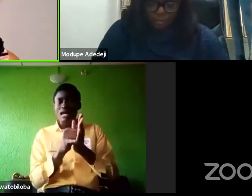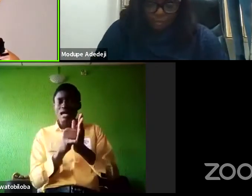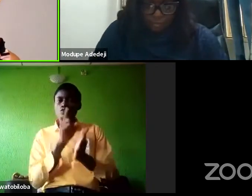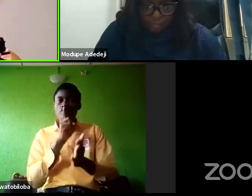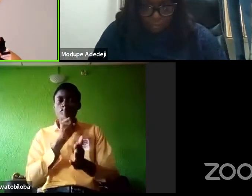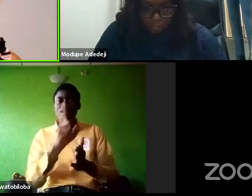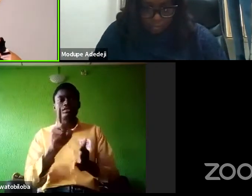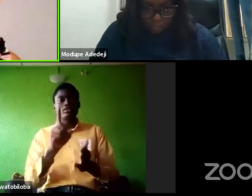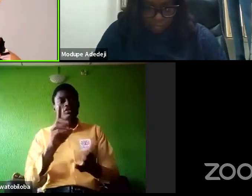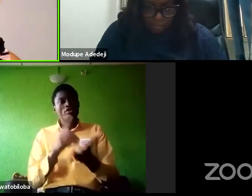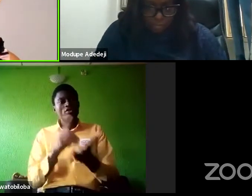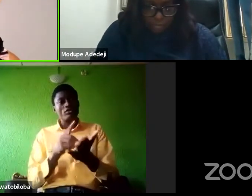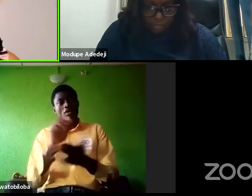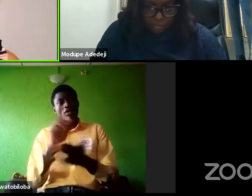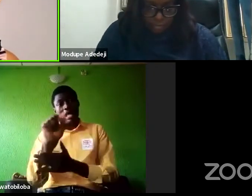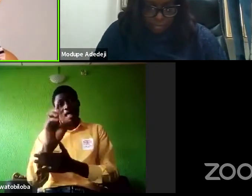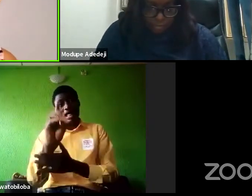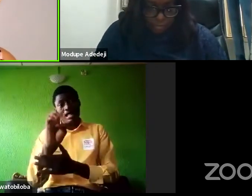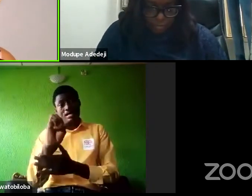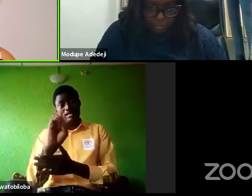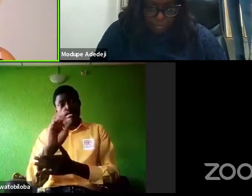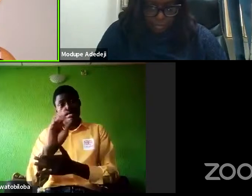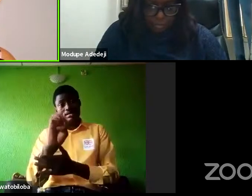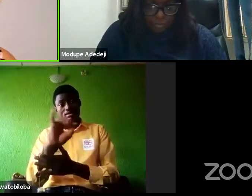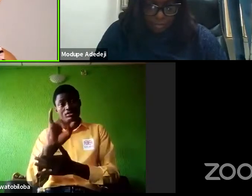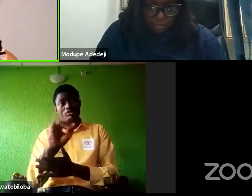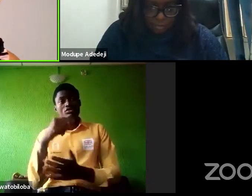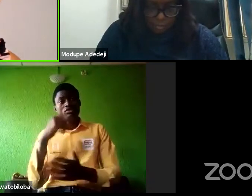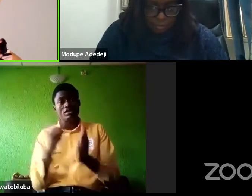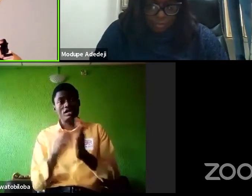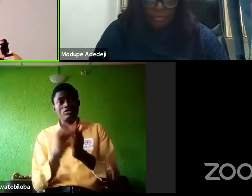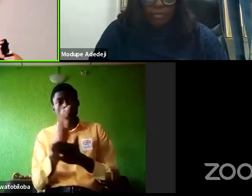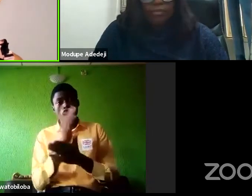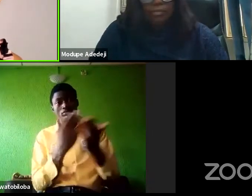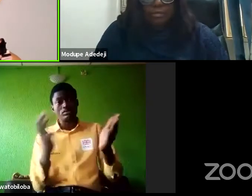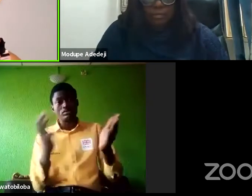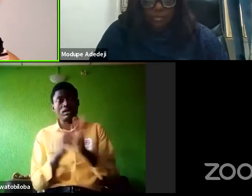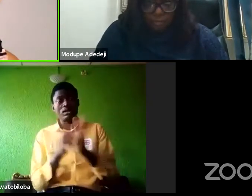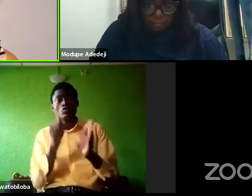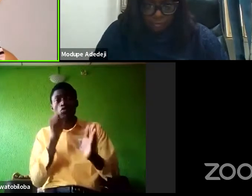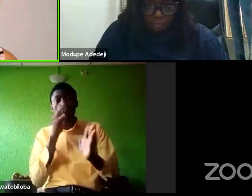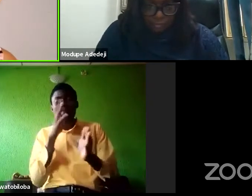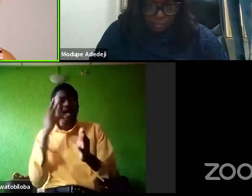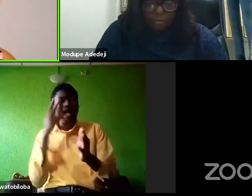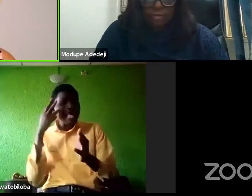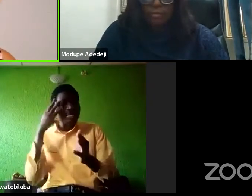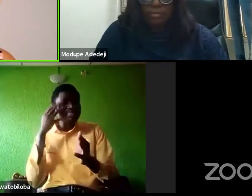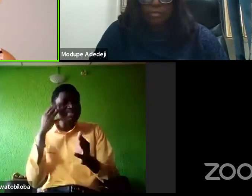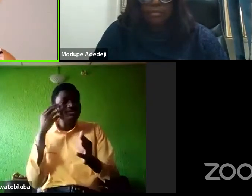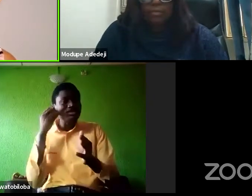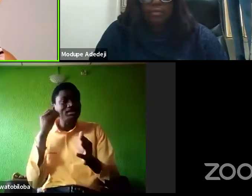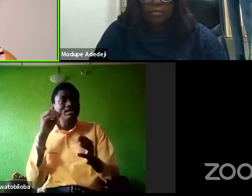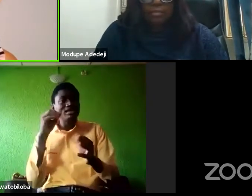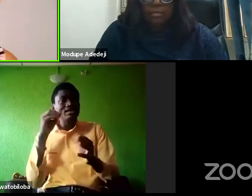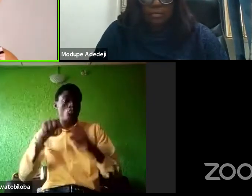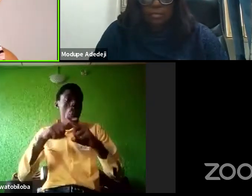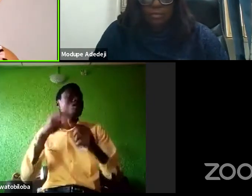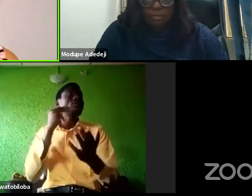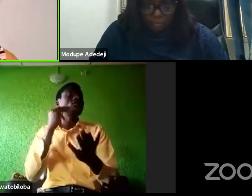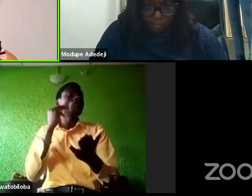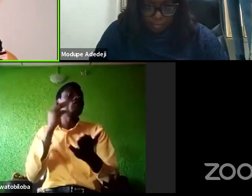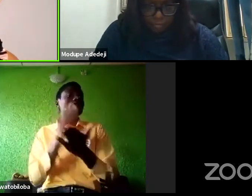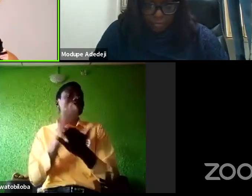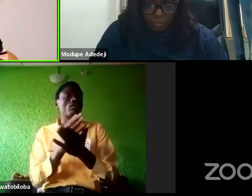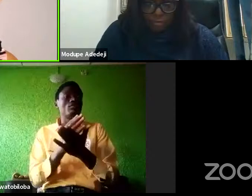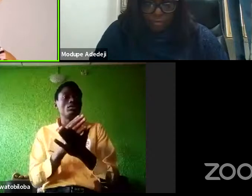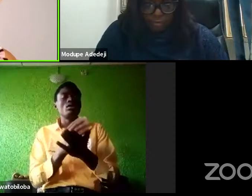that some of the things that a woman will experience during menopause is vaginal dryness, and she said that that's not the time for you to